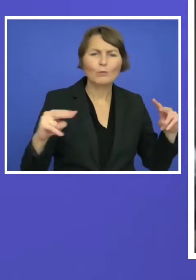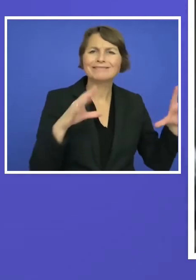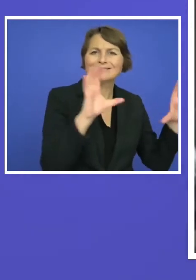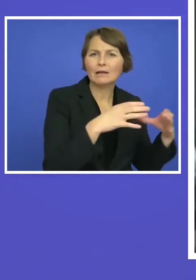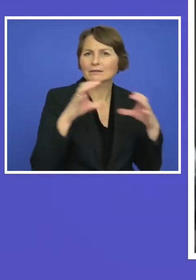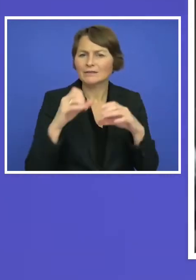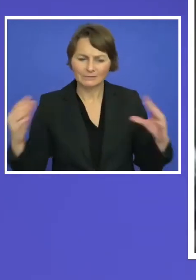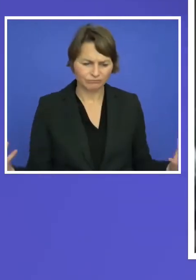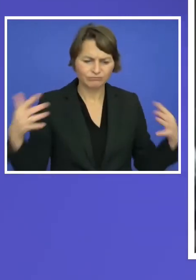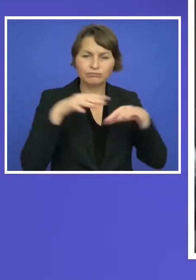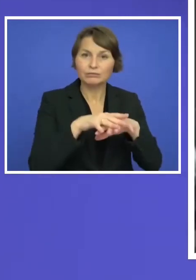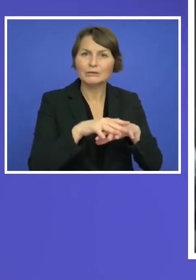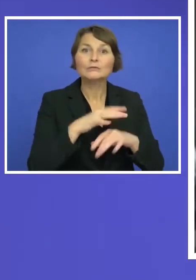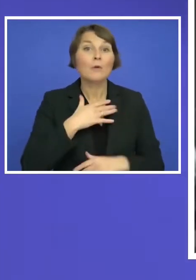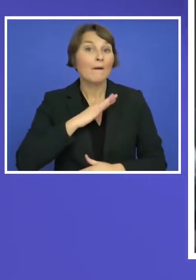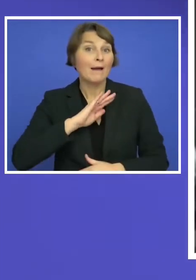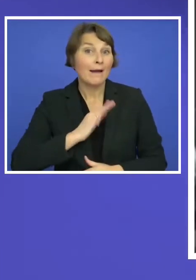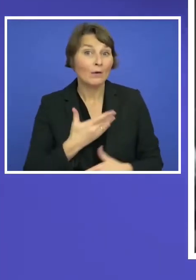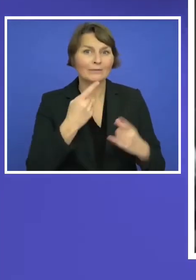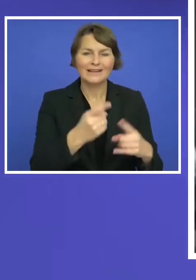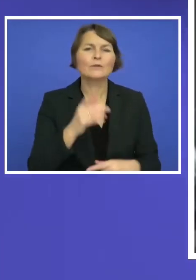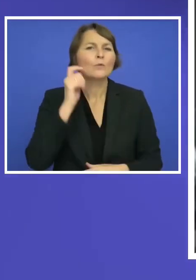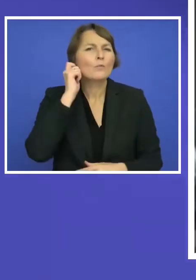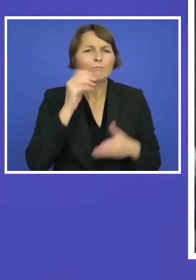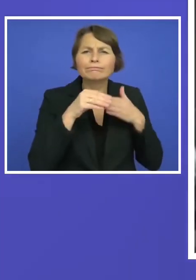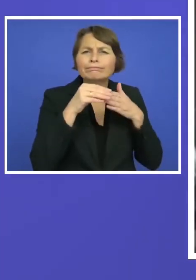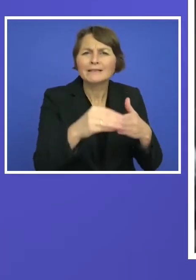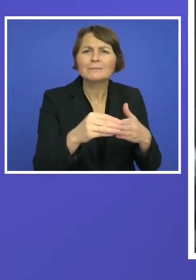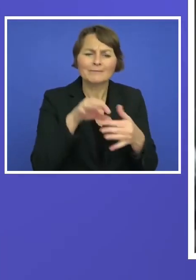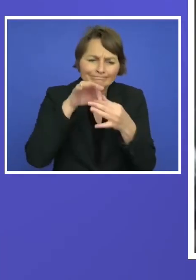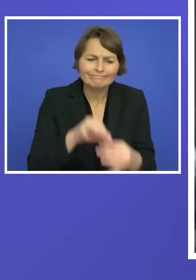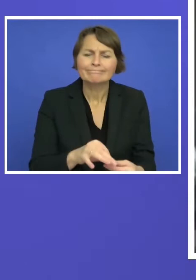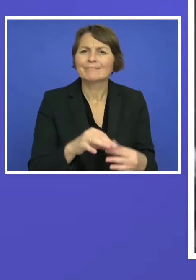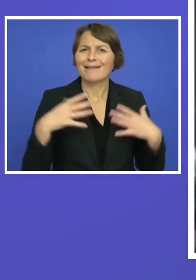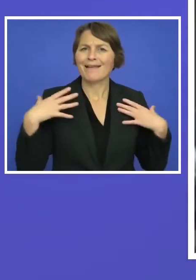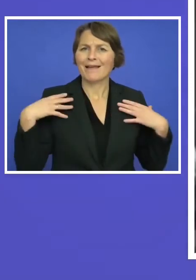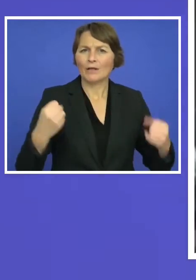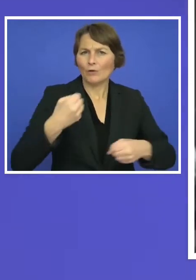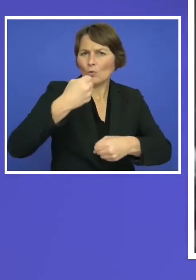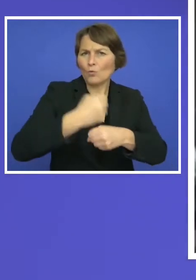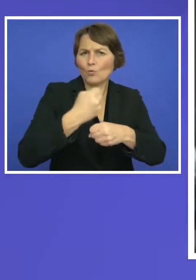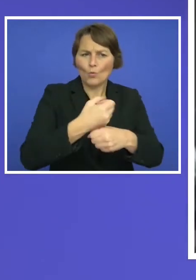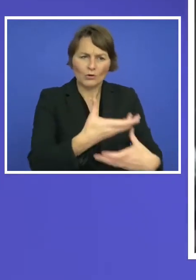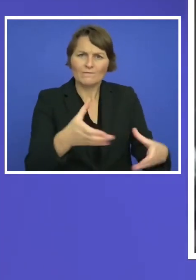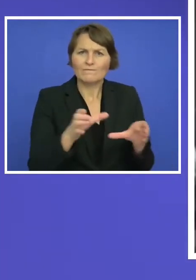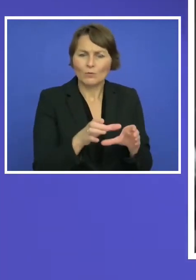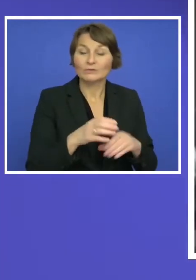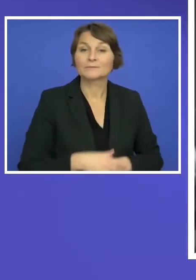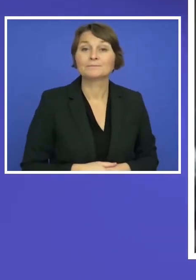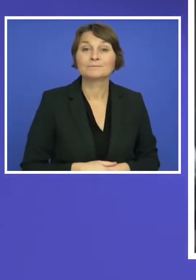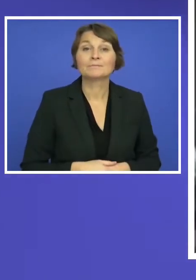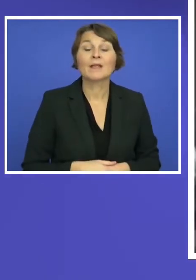when it comes to the health and social workforce. We also need to realize the critical role that women play when it comes to